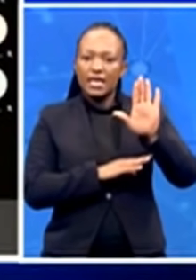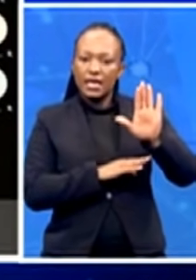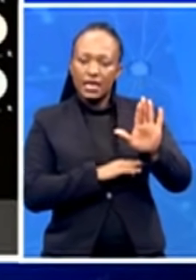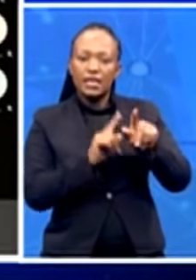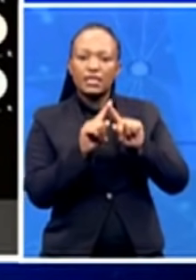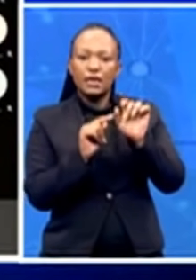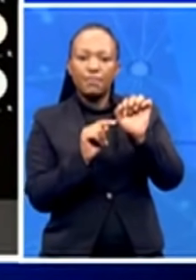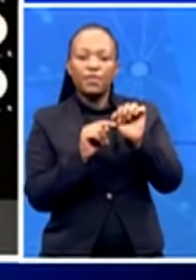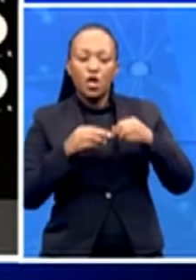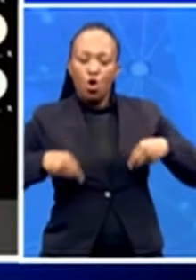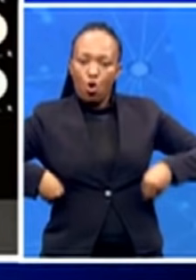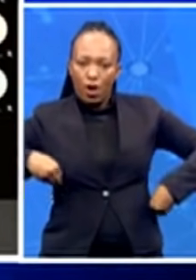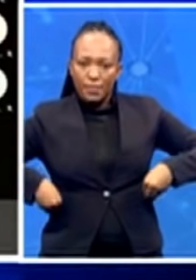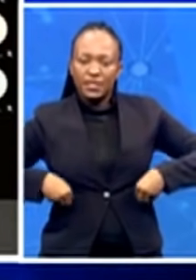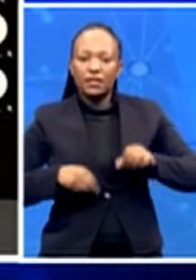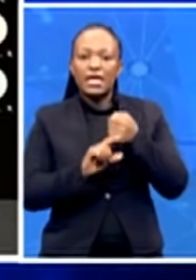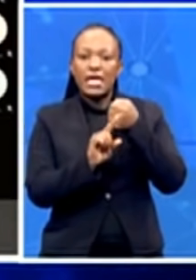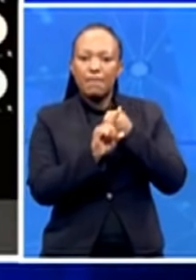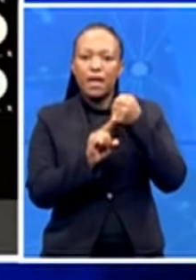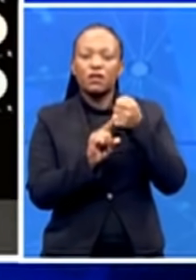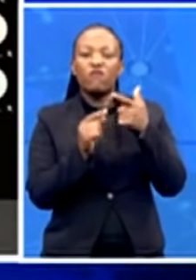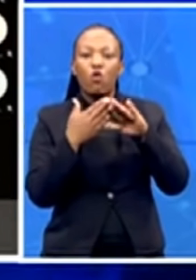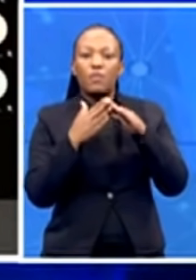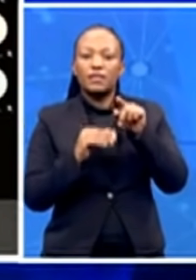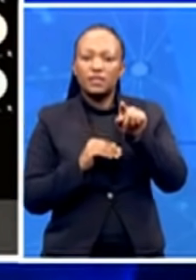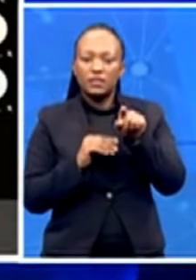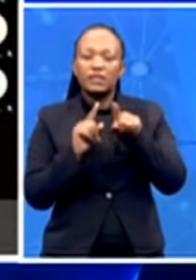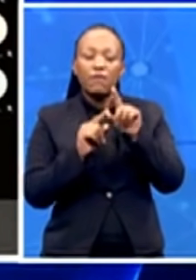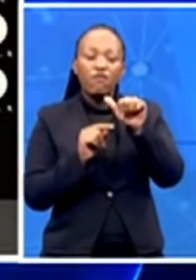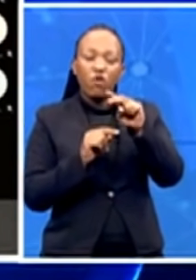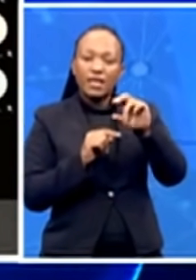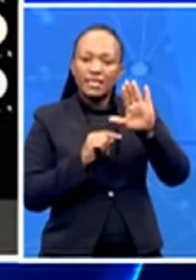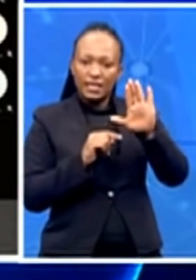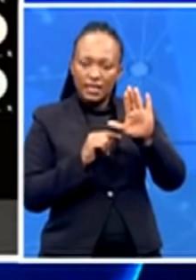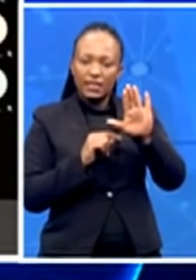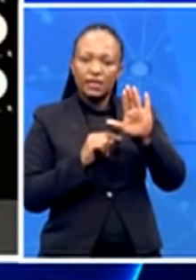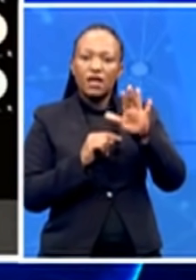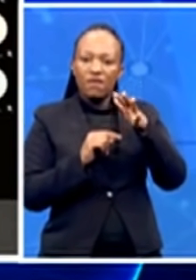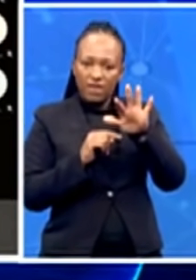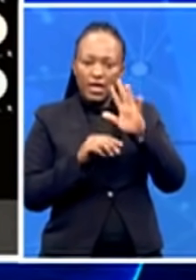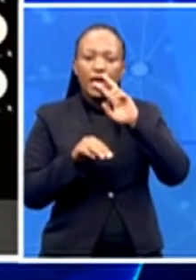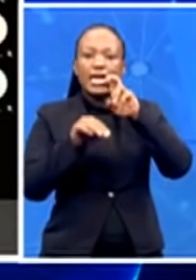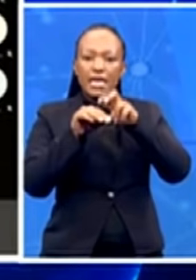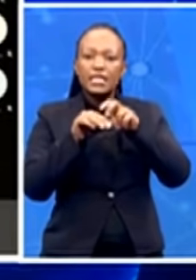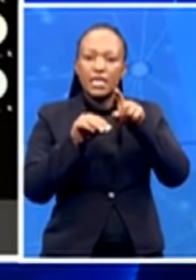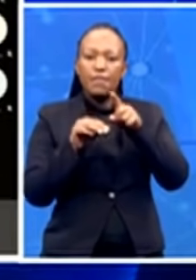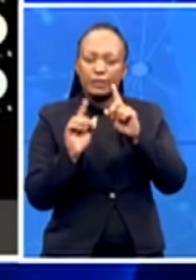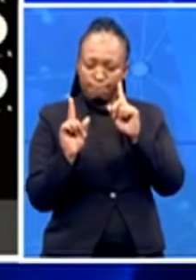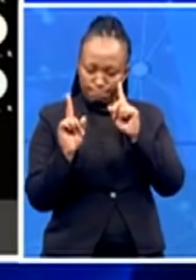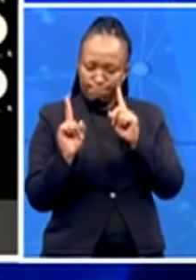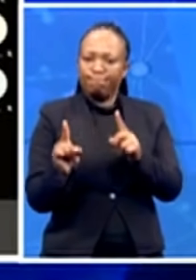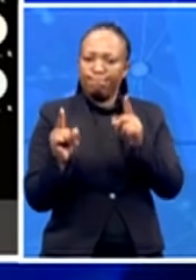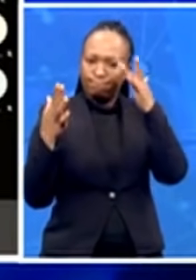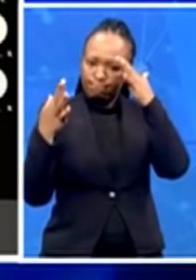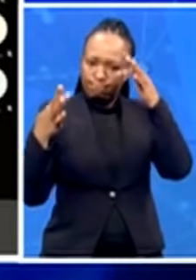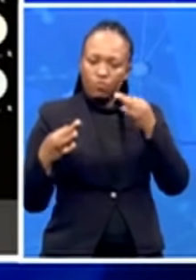on society and on the ANC triggered the need for decisive action by the party. On this score, there appears to